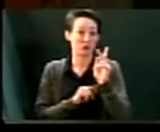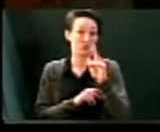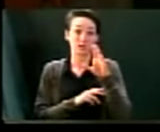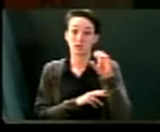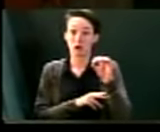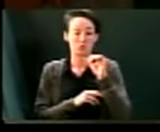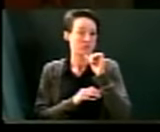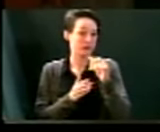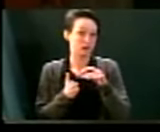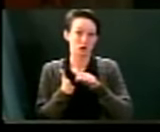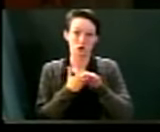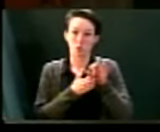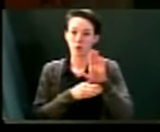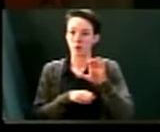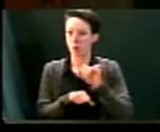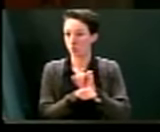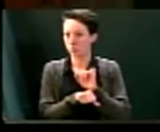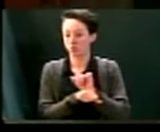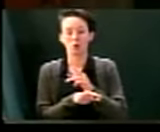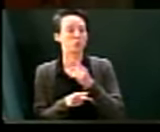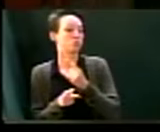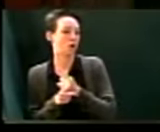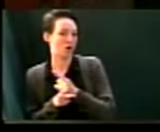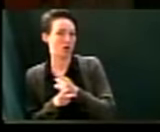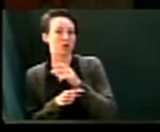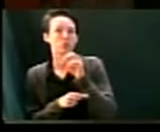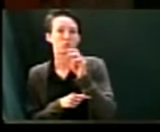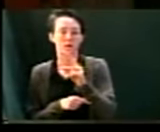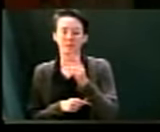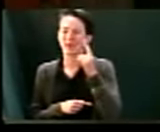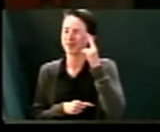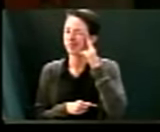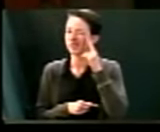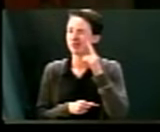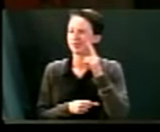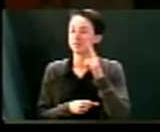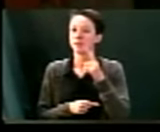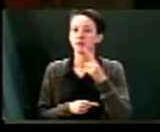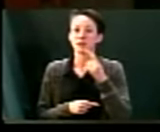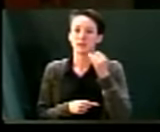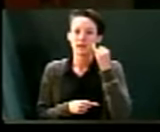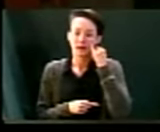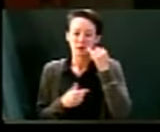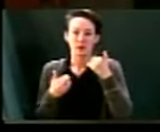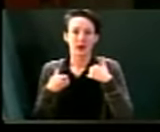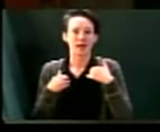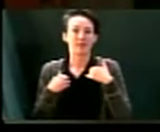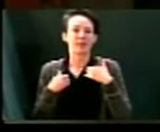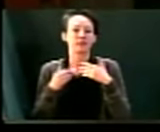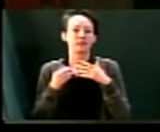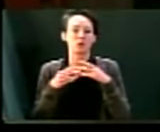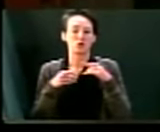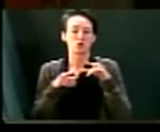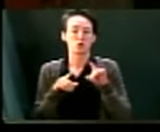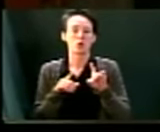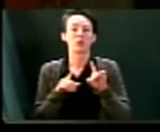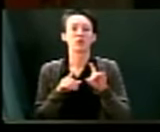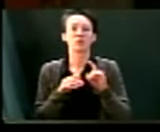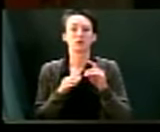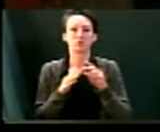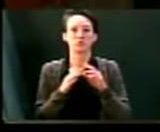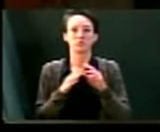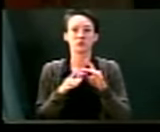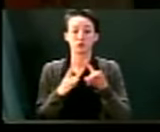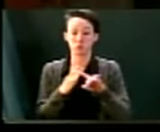not score their work. Right, okay. And I think had we had this on the upswing, we had to ask for it.